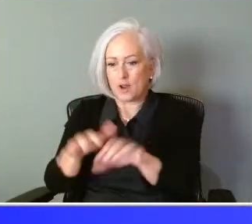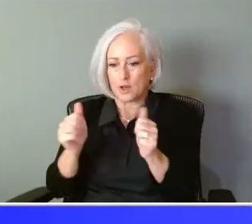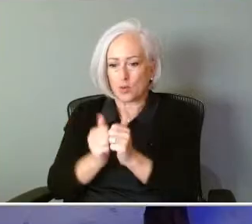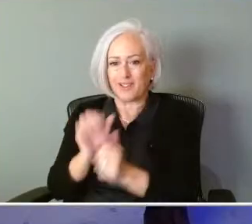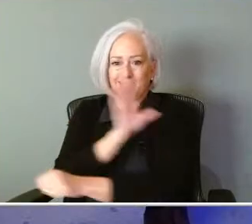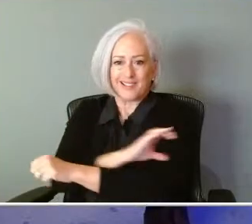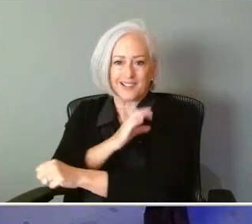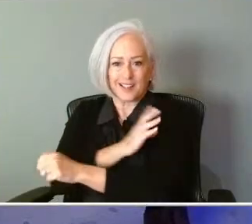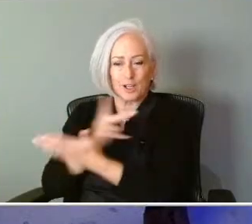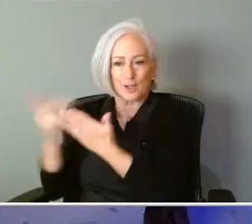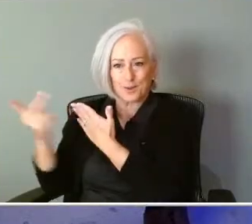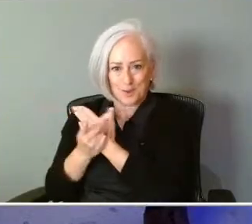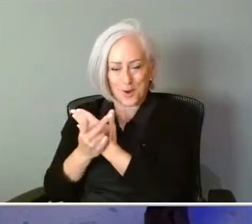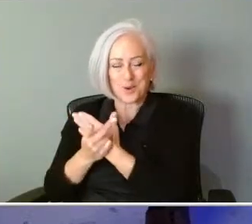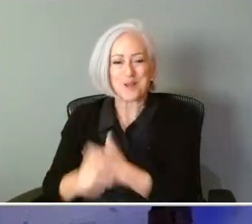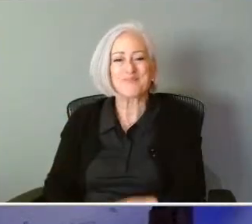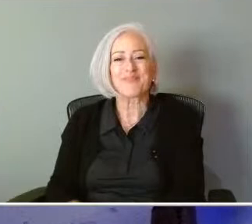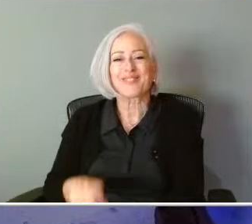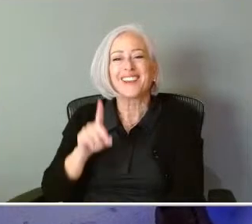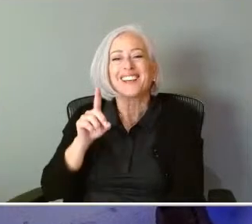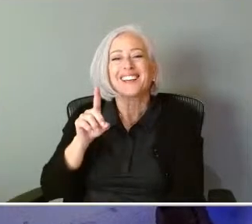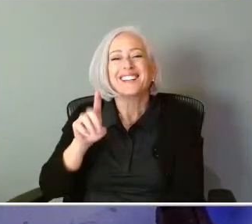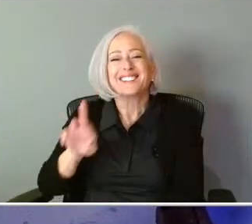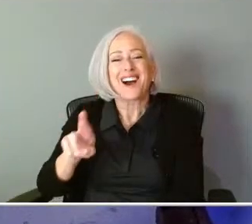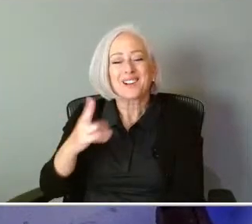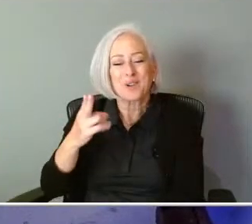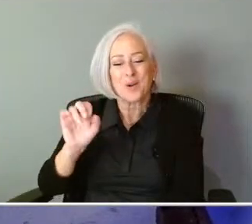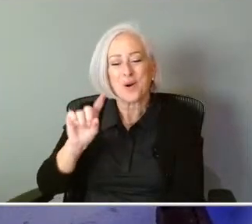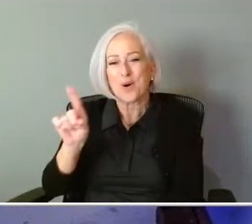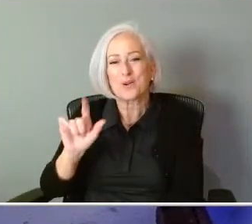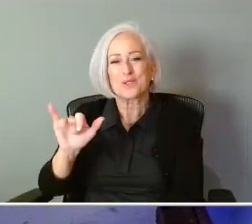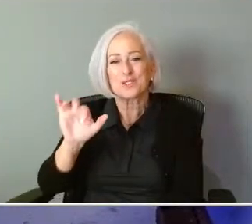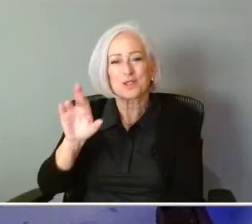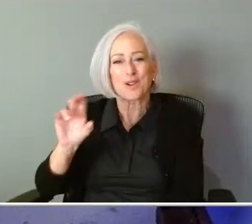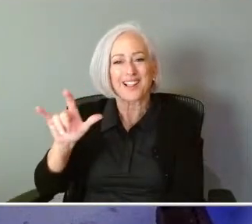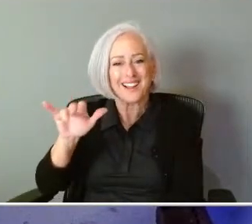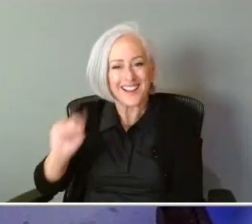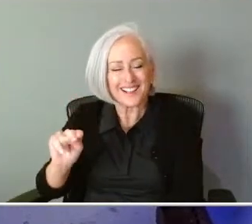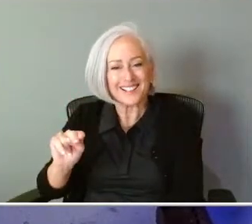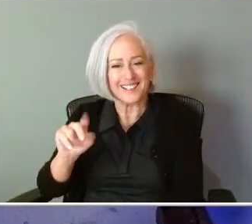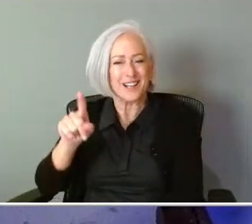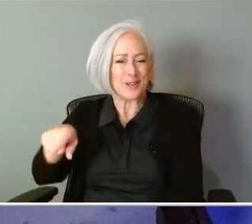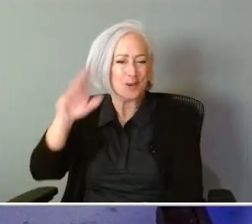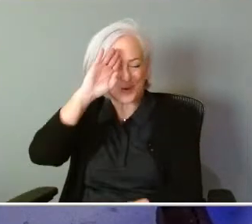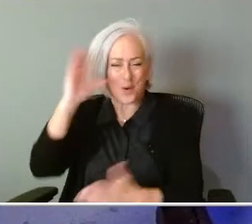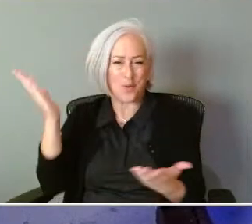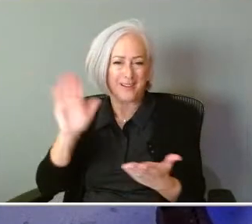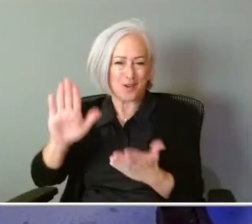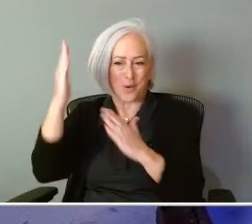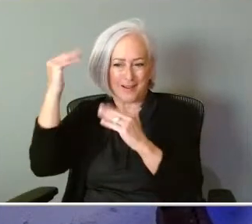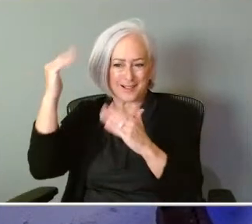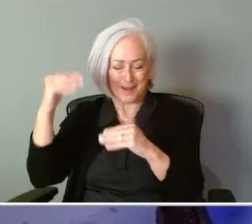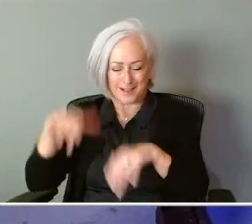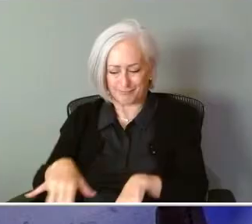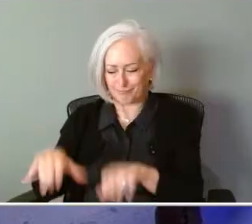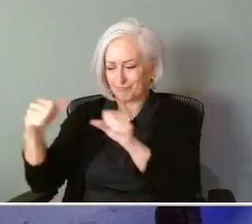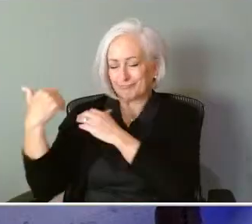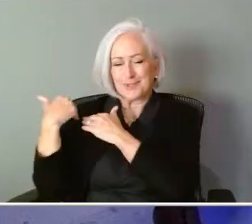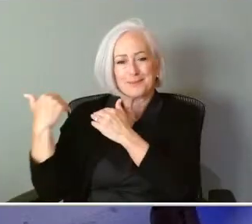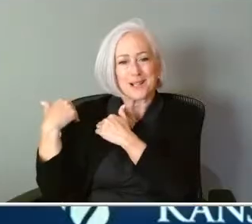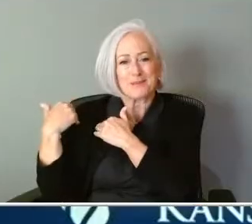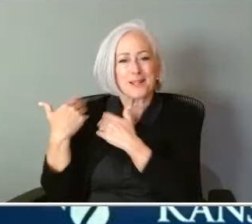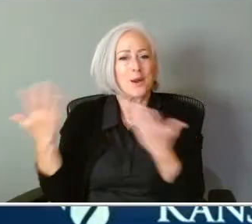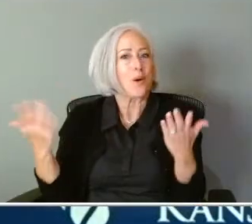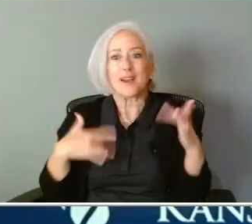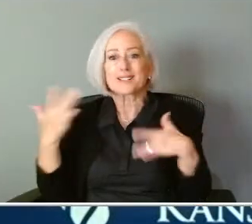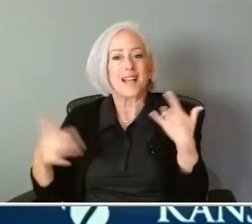So, Dr. Holzerlein, none of this, I'm sure, is news to you. You know what's expected from you. What are you most excited about taking on this new role? Yeah, so I